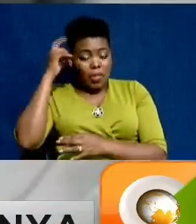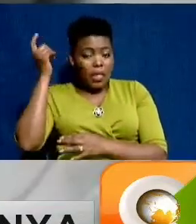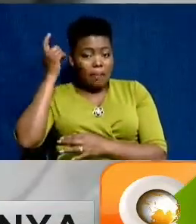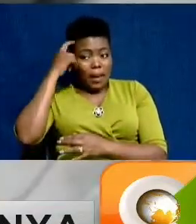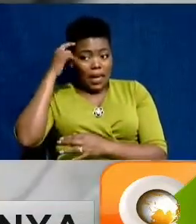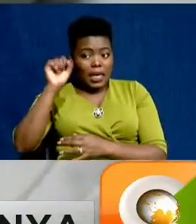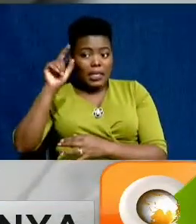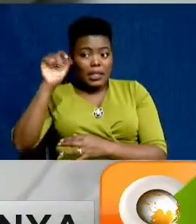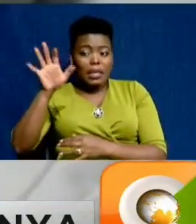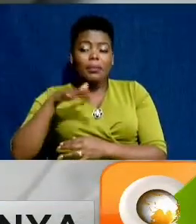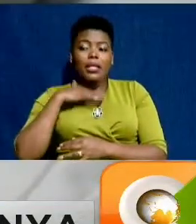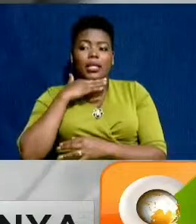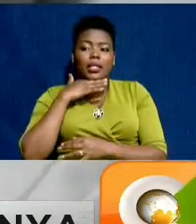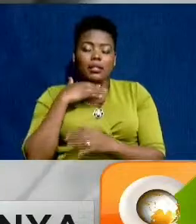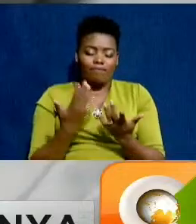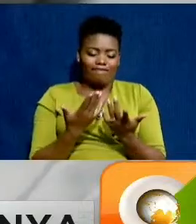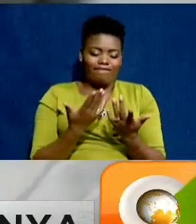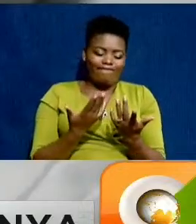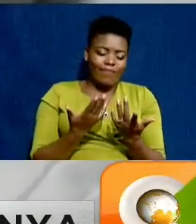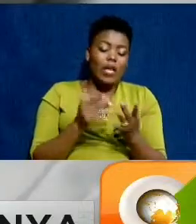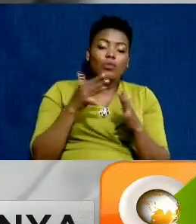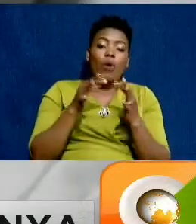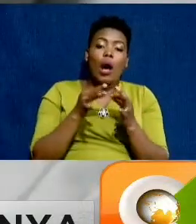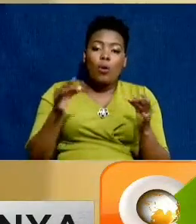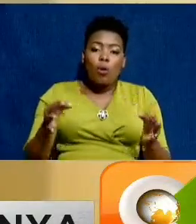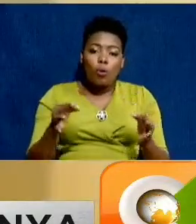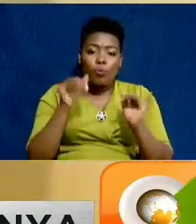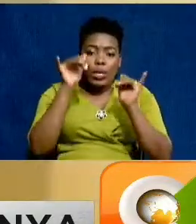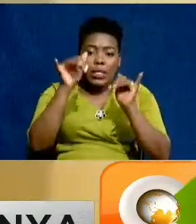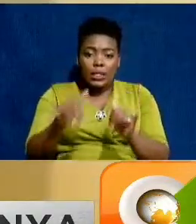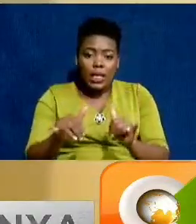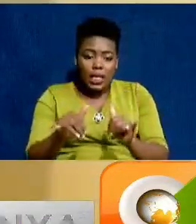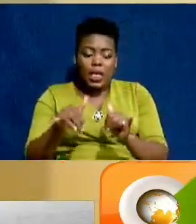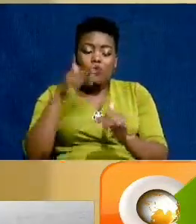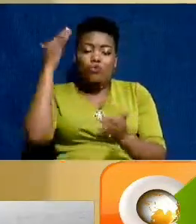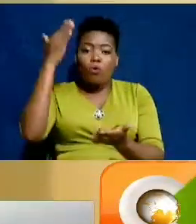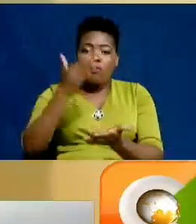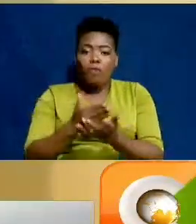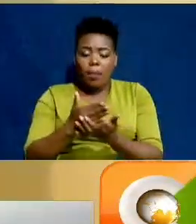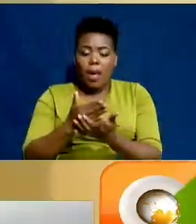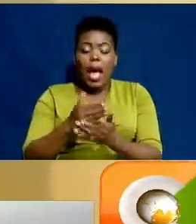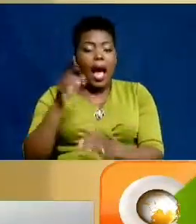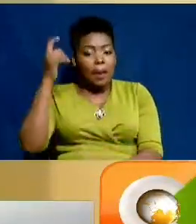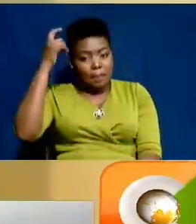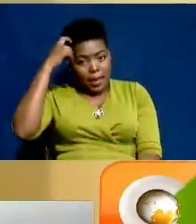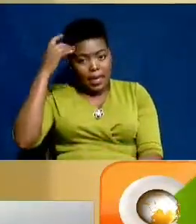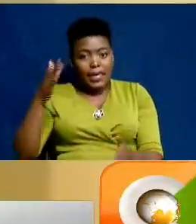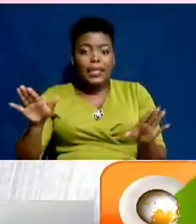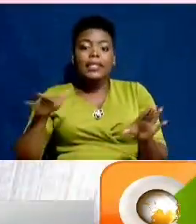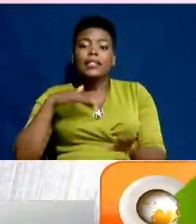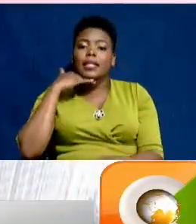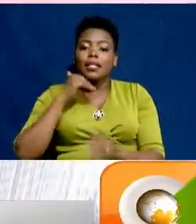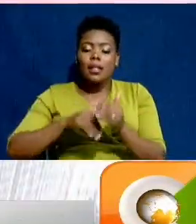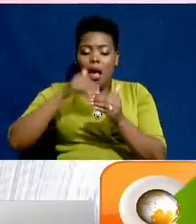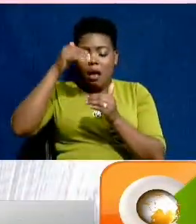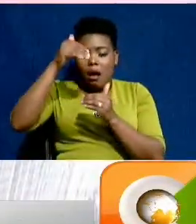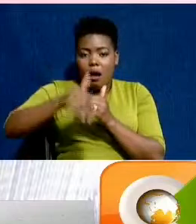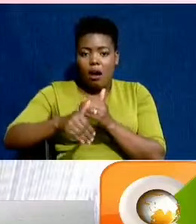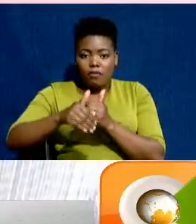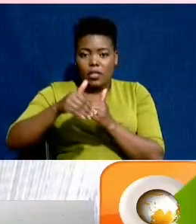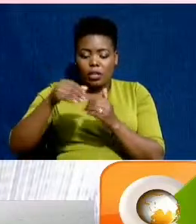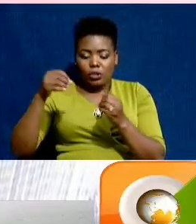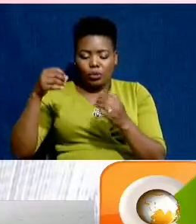In terms of how long typically it would take to confirm a brain death after a